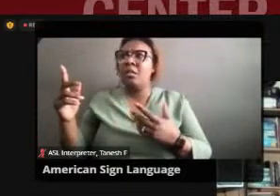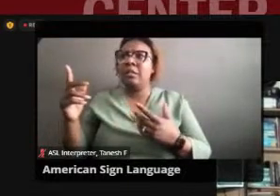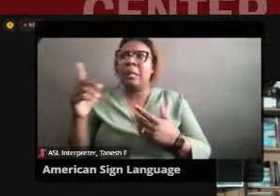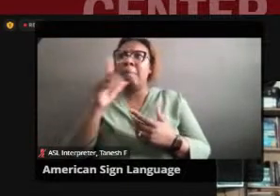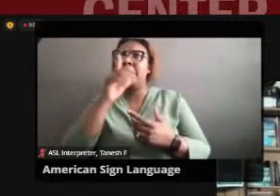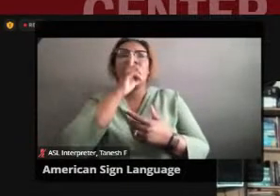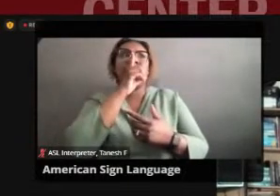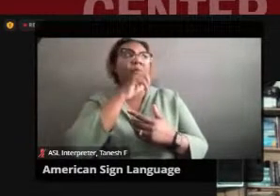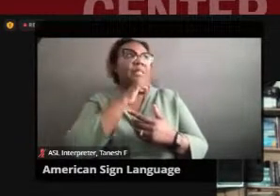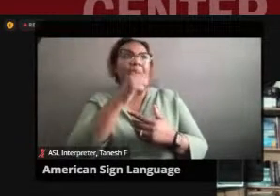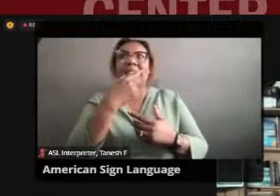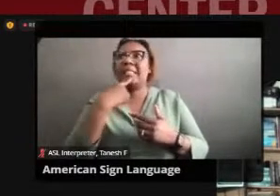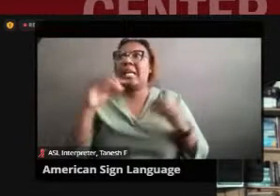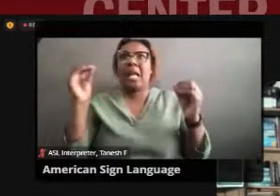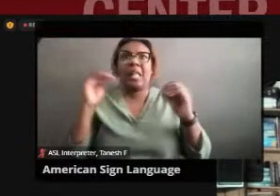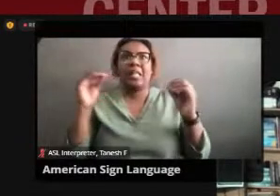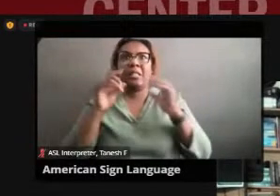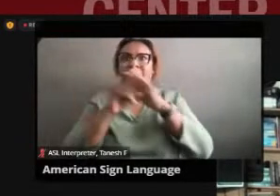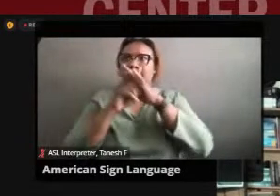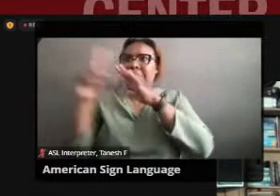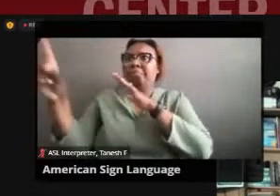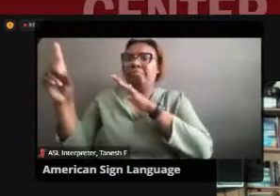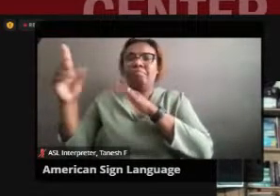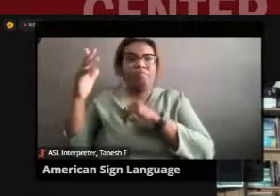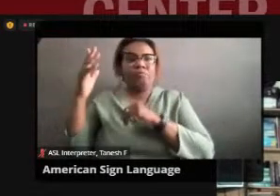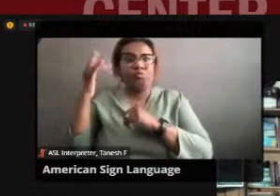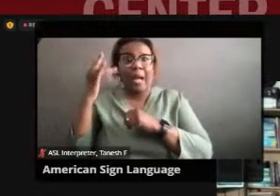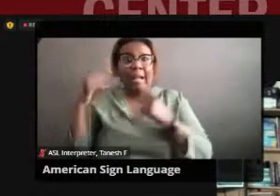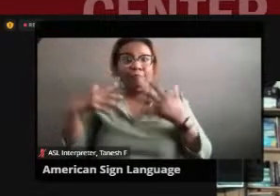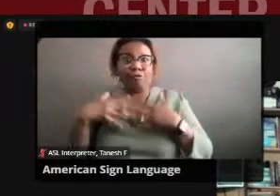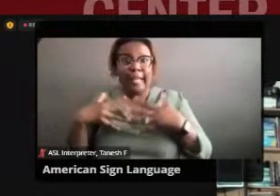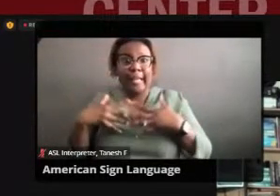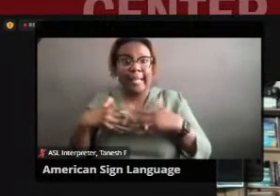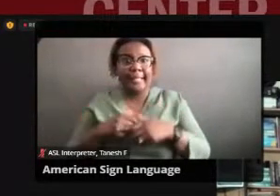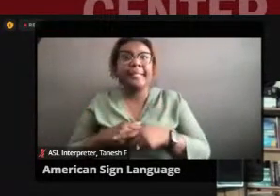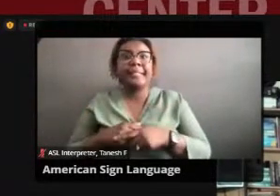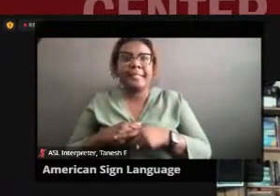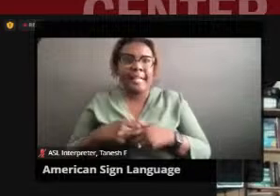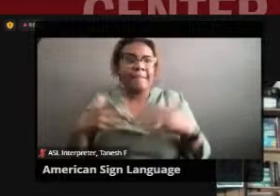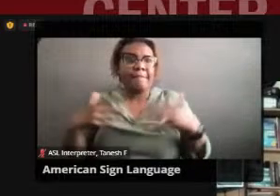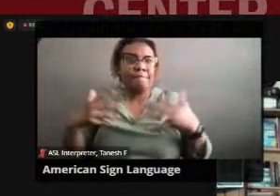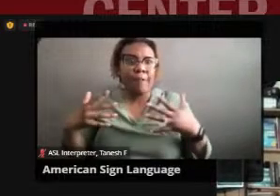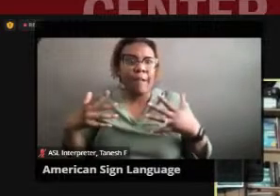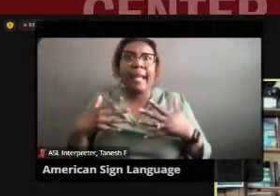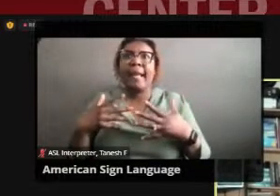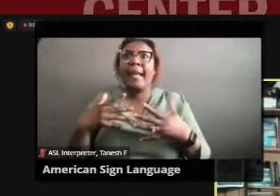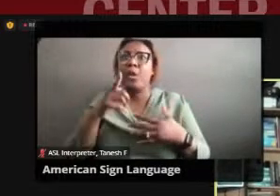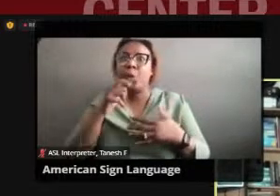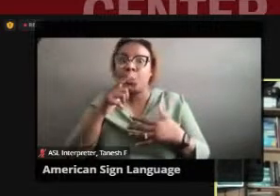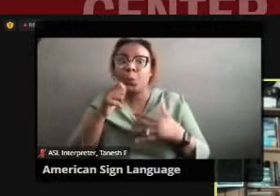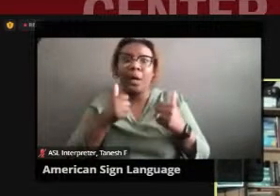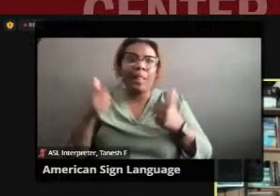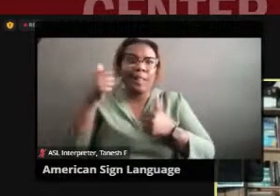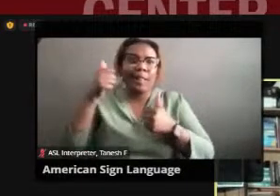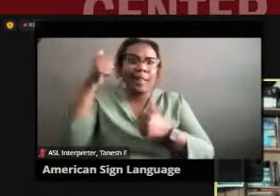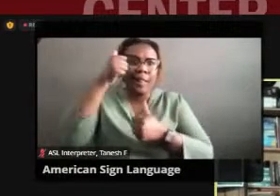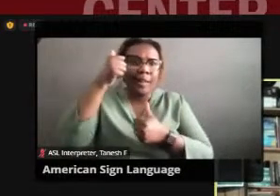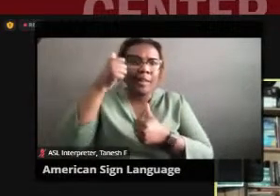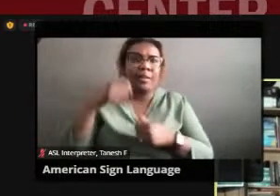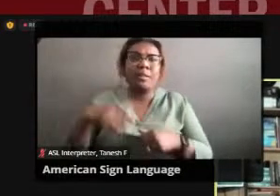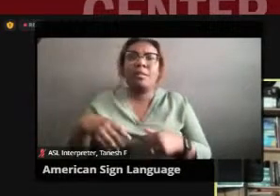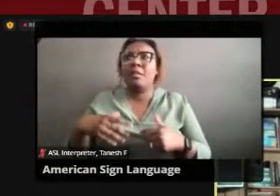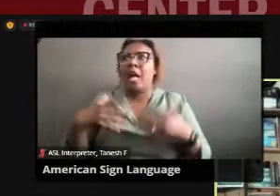anyone because they were afraid. Afraid of the authorities of empire. Afraid of